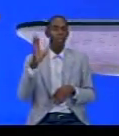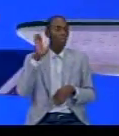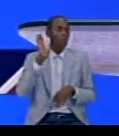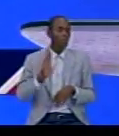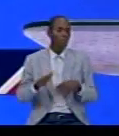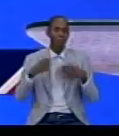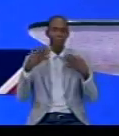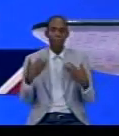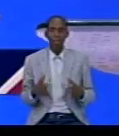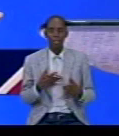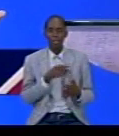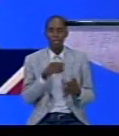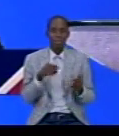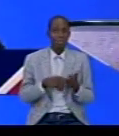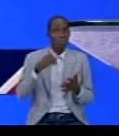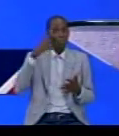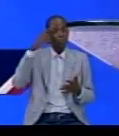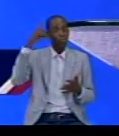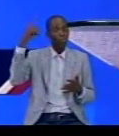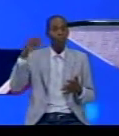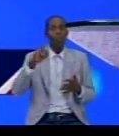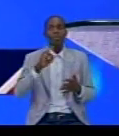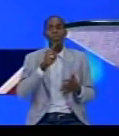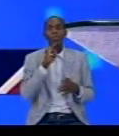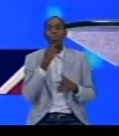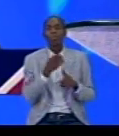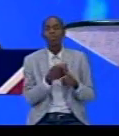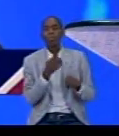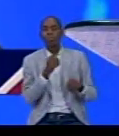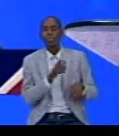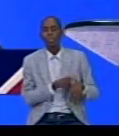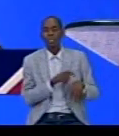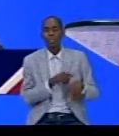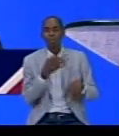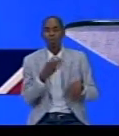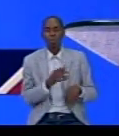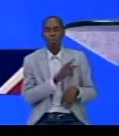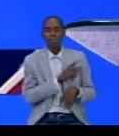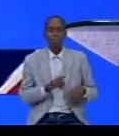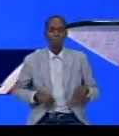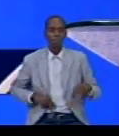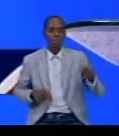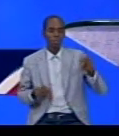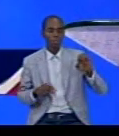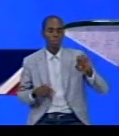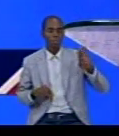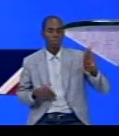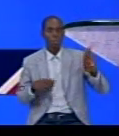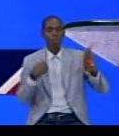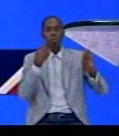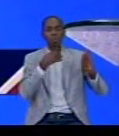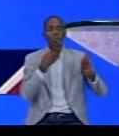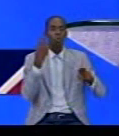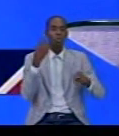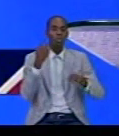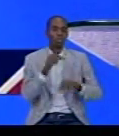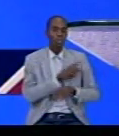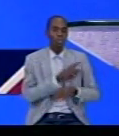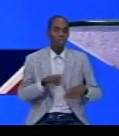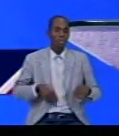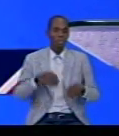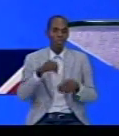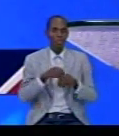actually stretches between from the time of Nebuchadnezzar, who was the king of Babylon,